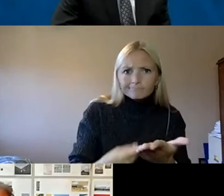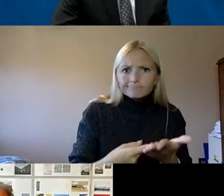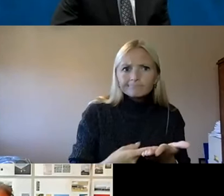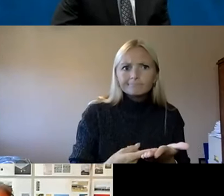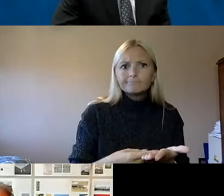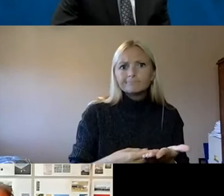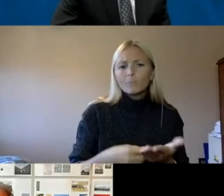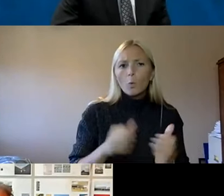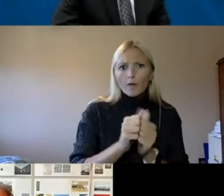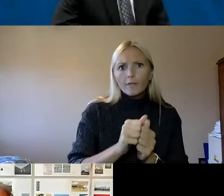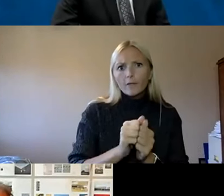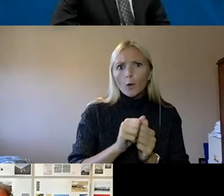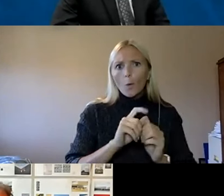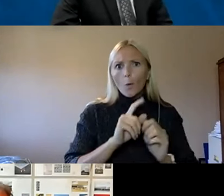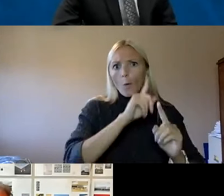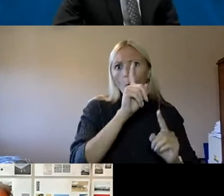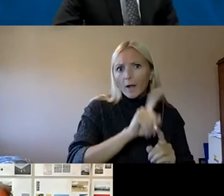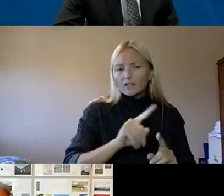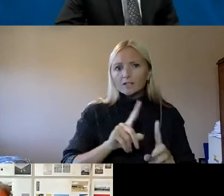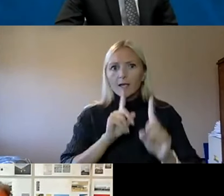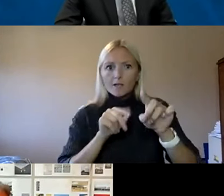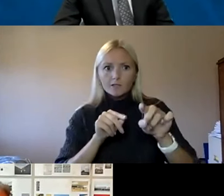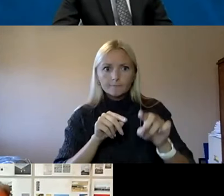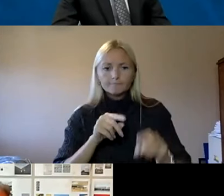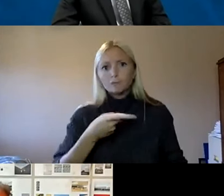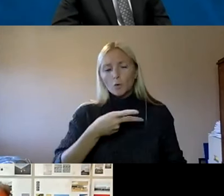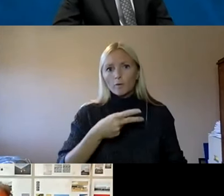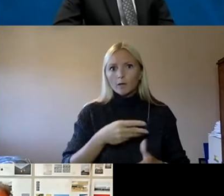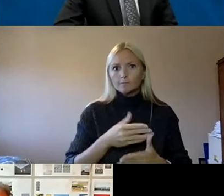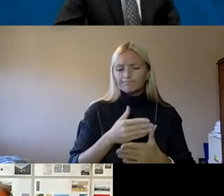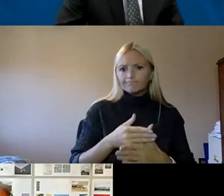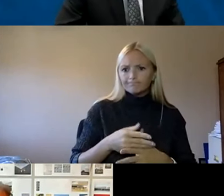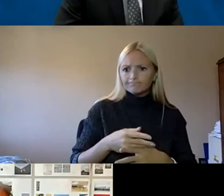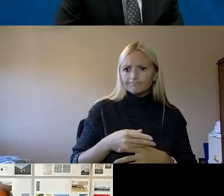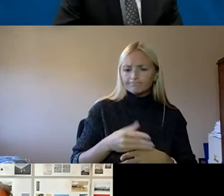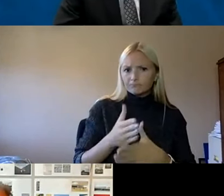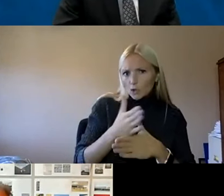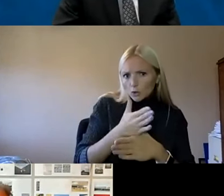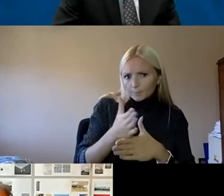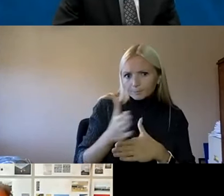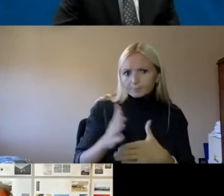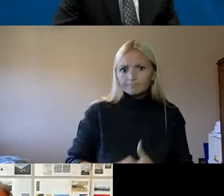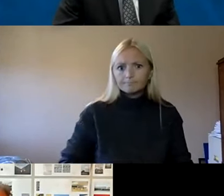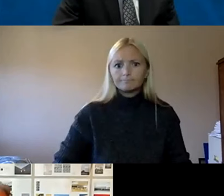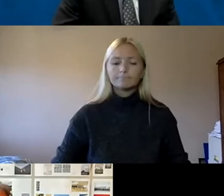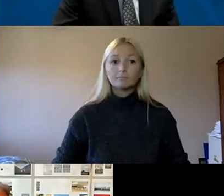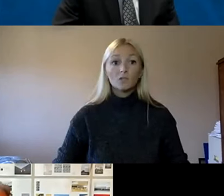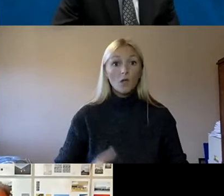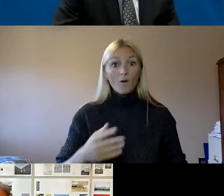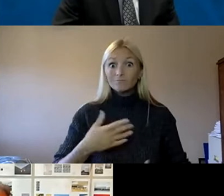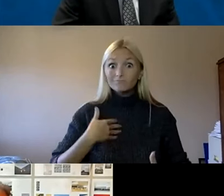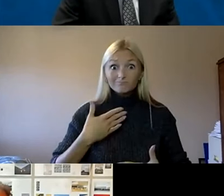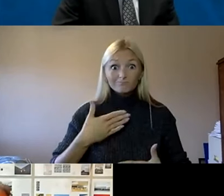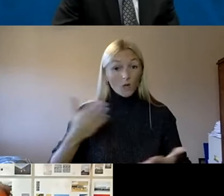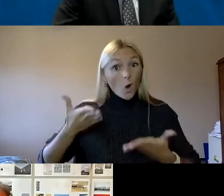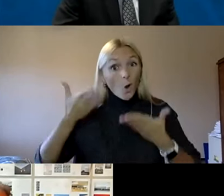the Q&A. Tony and I will moderate that part. So please feel free to just share your questions on the Q&A, and then